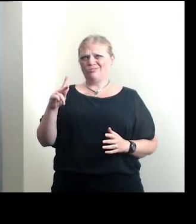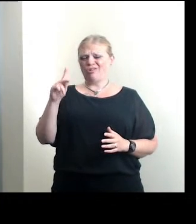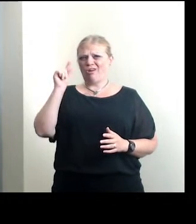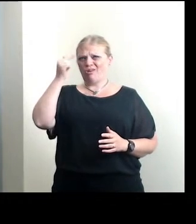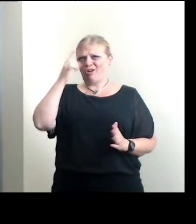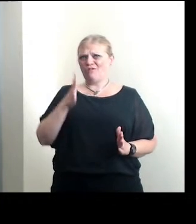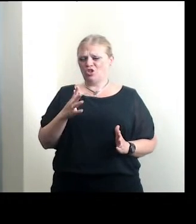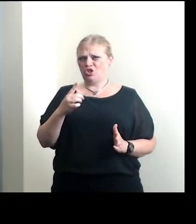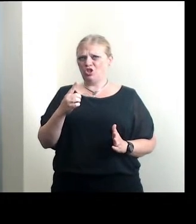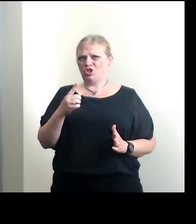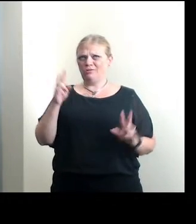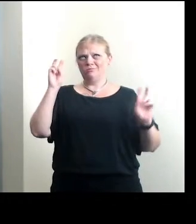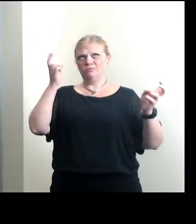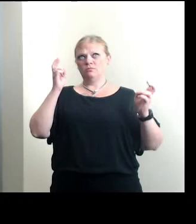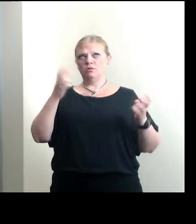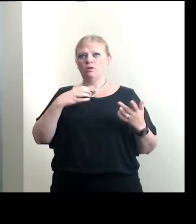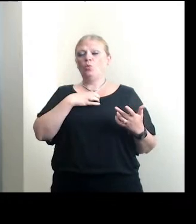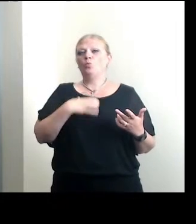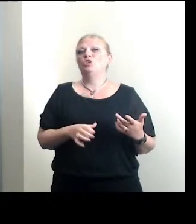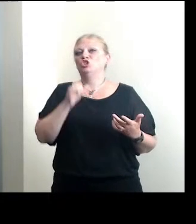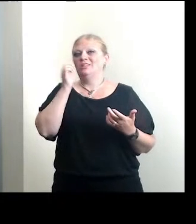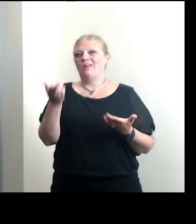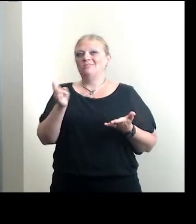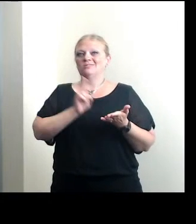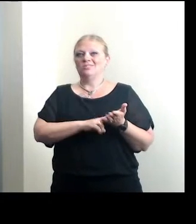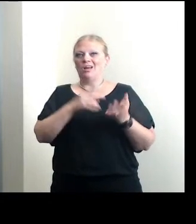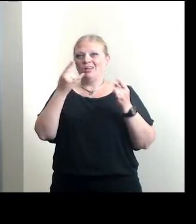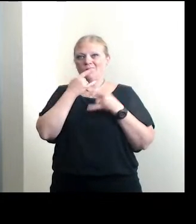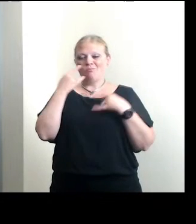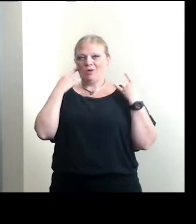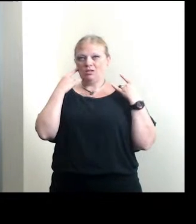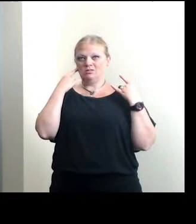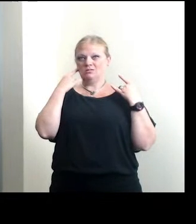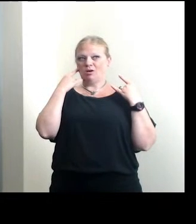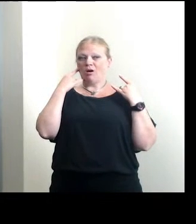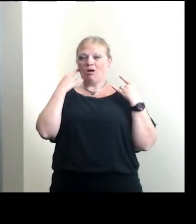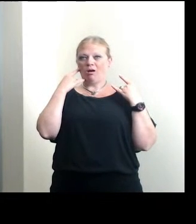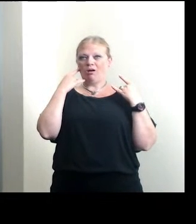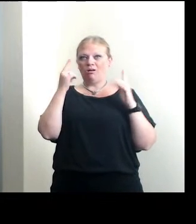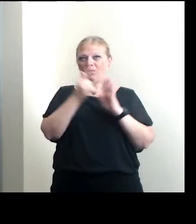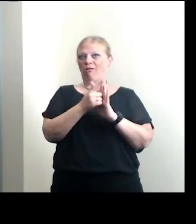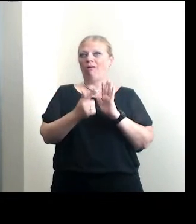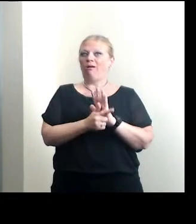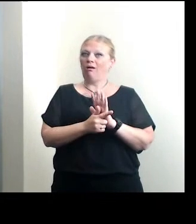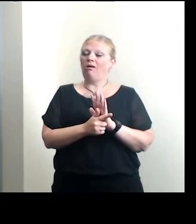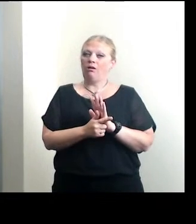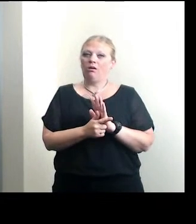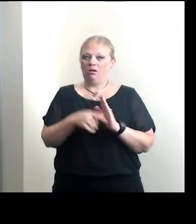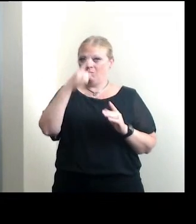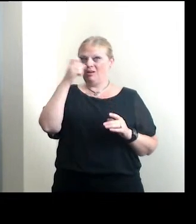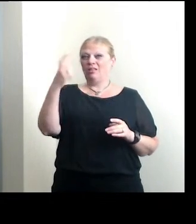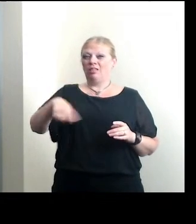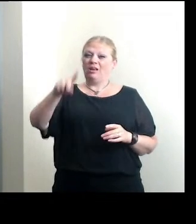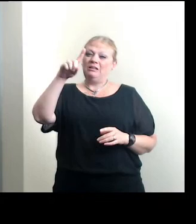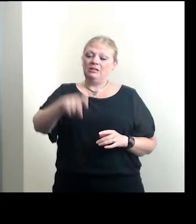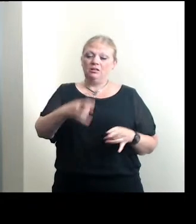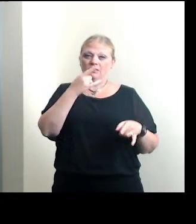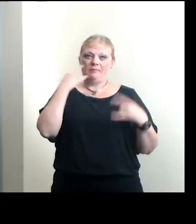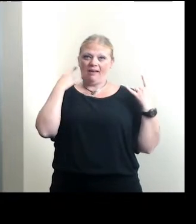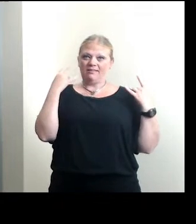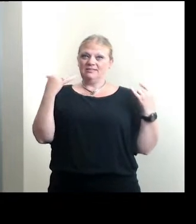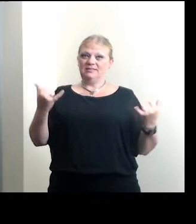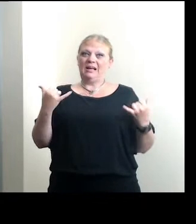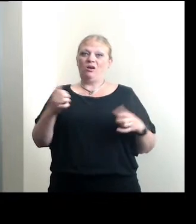said they wish he hadn't signed the mask prohibition law because they need the mask wearing